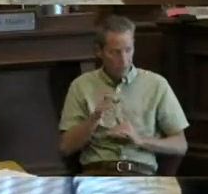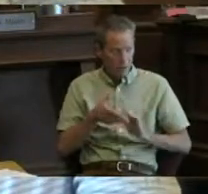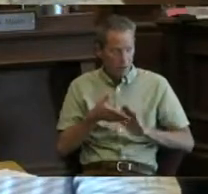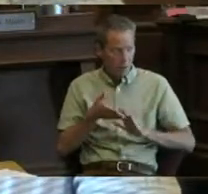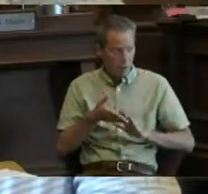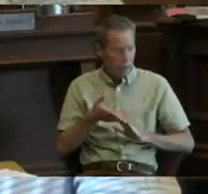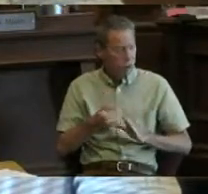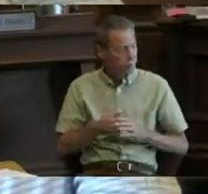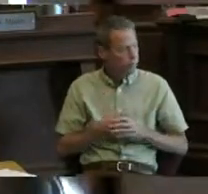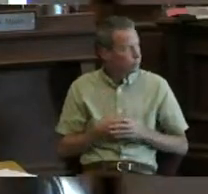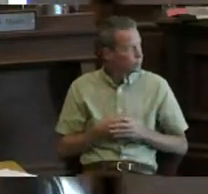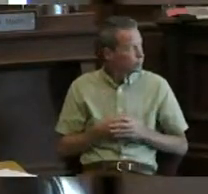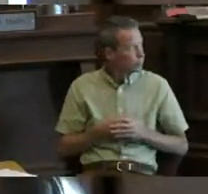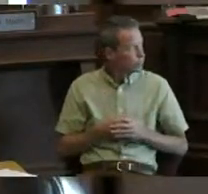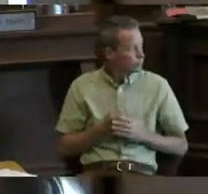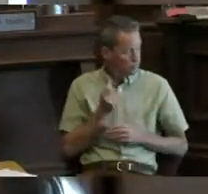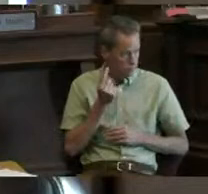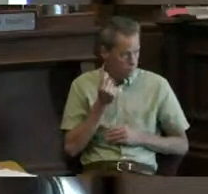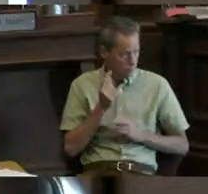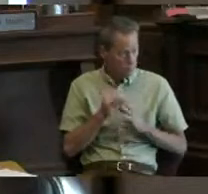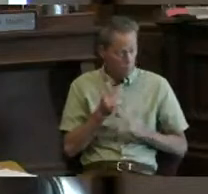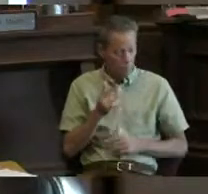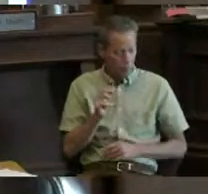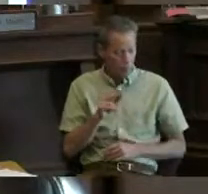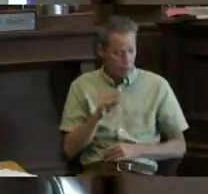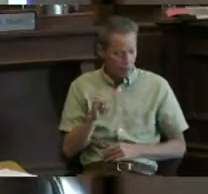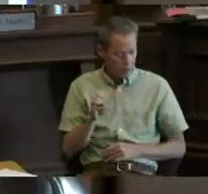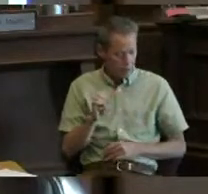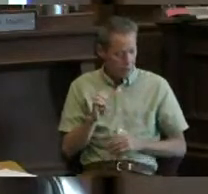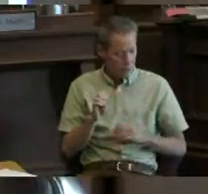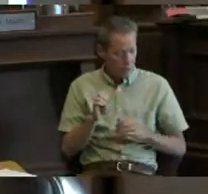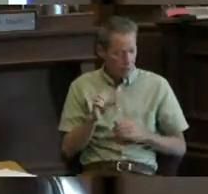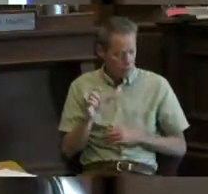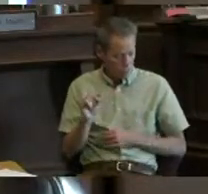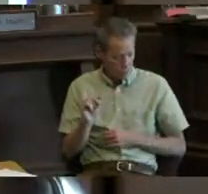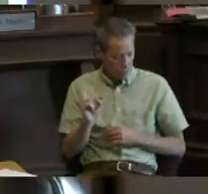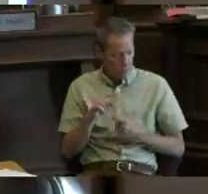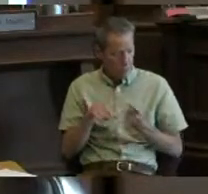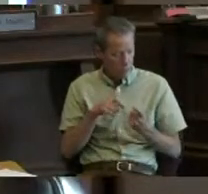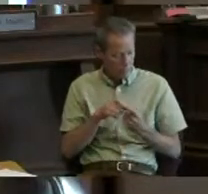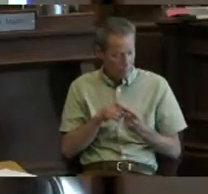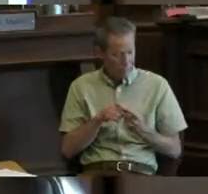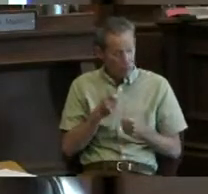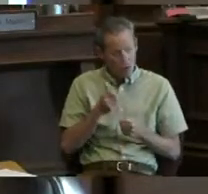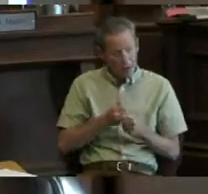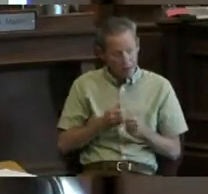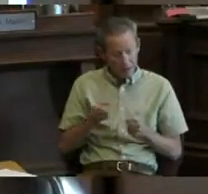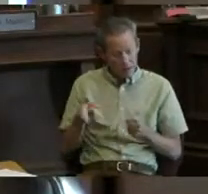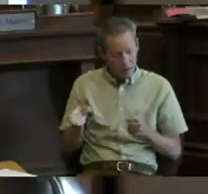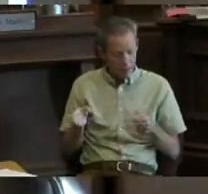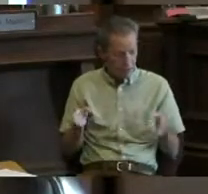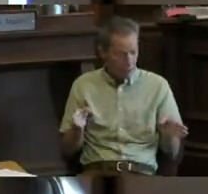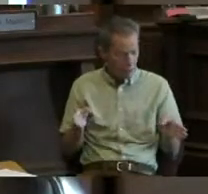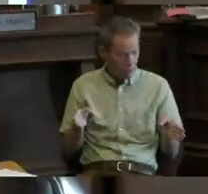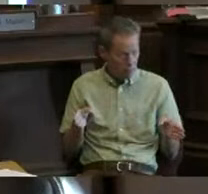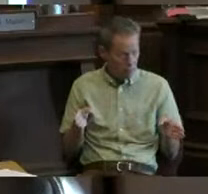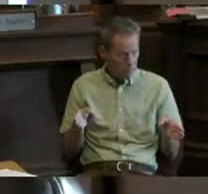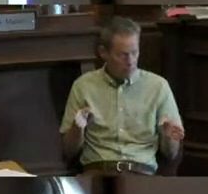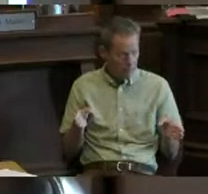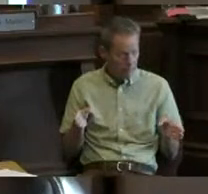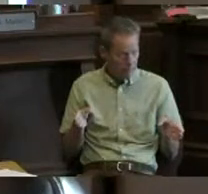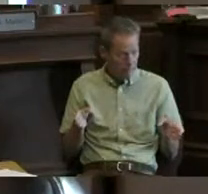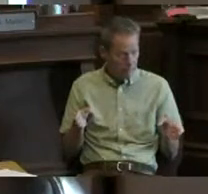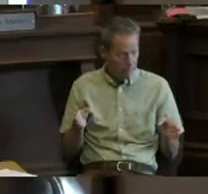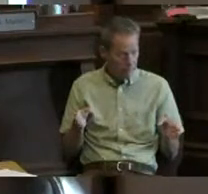or environmental. Got it. And so on Genesee Street in particular, is this going to be on each side of the road?